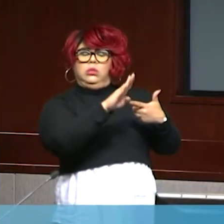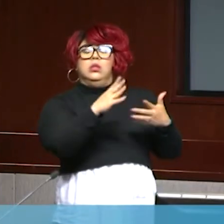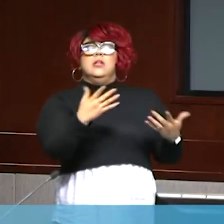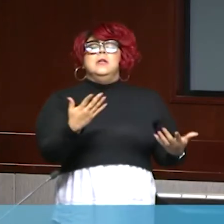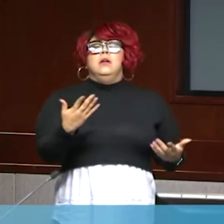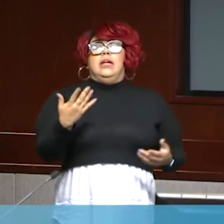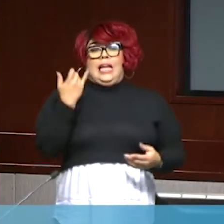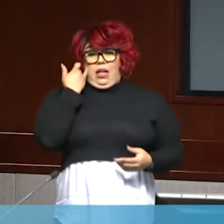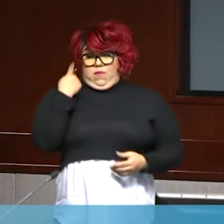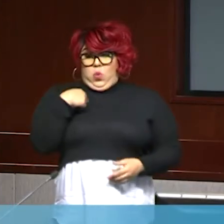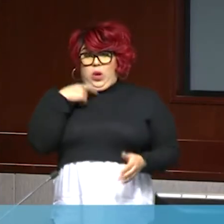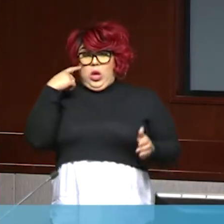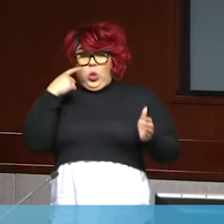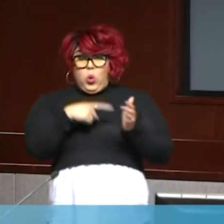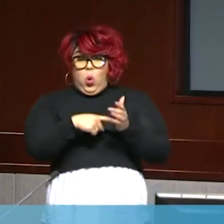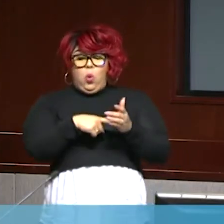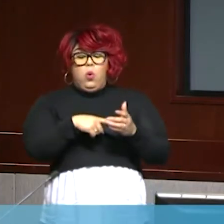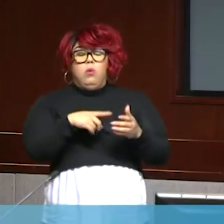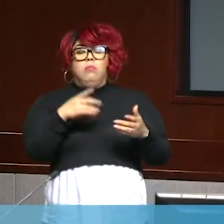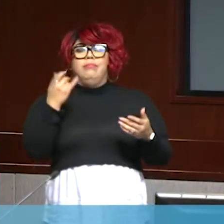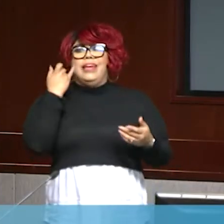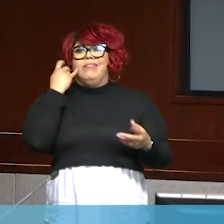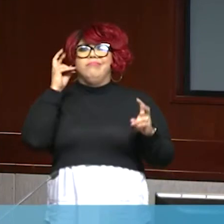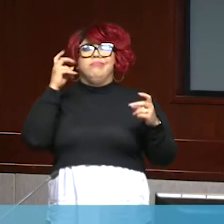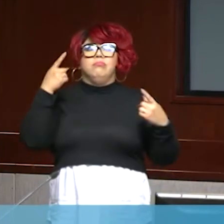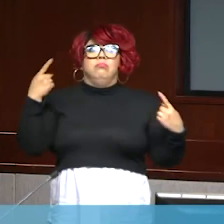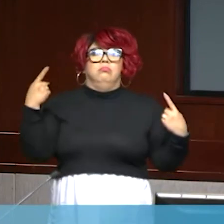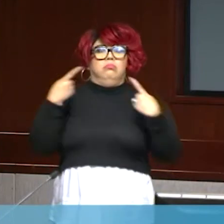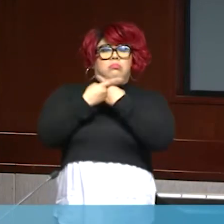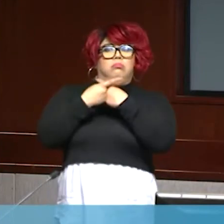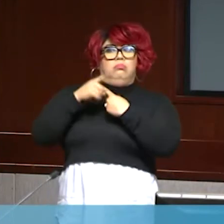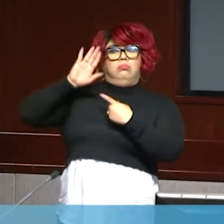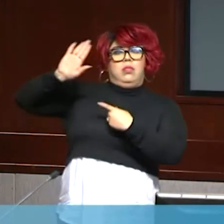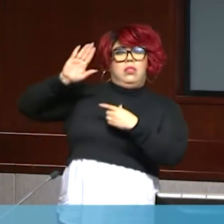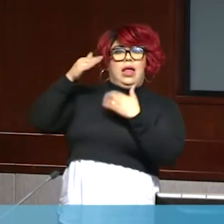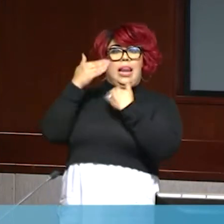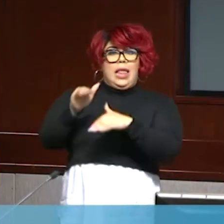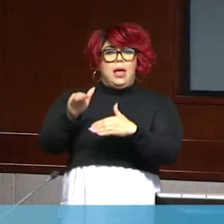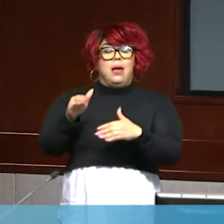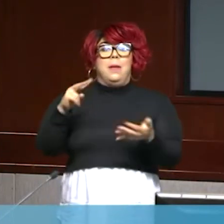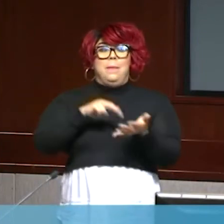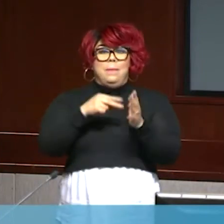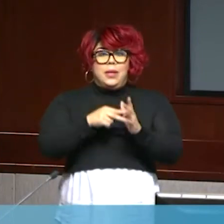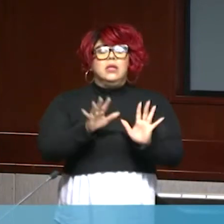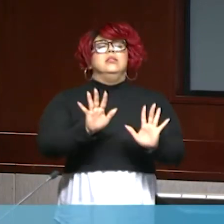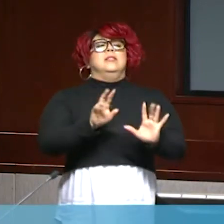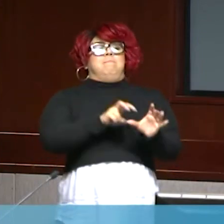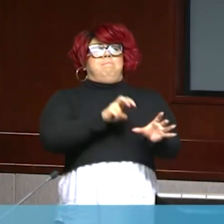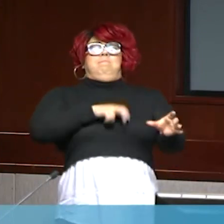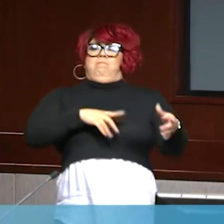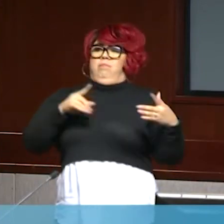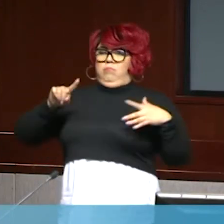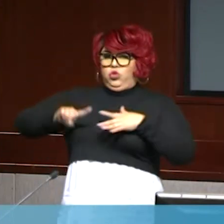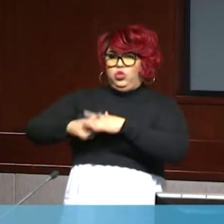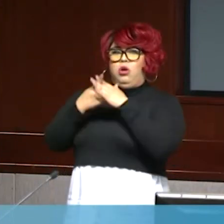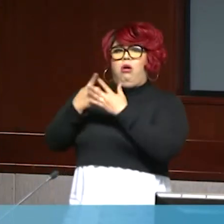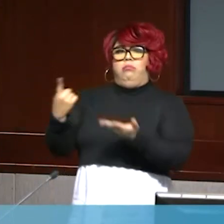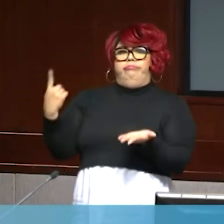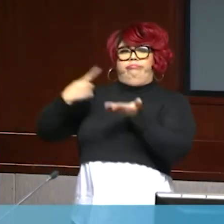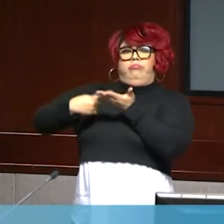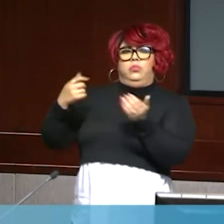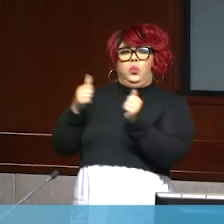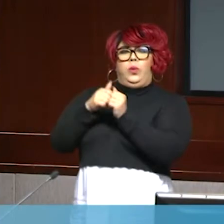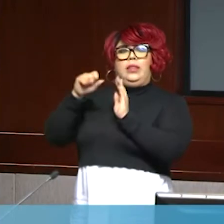potentially violate or go over any of those thresholds, we get in discussions with the state to have targeted